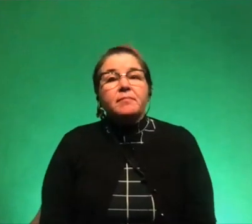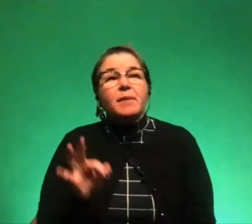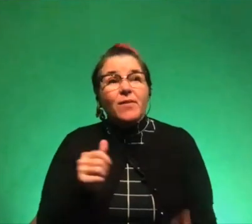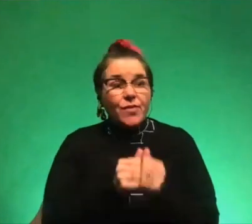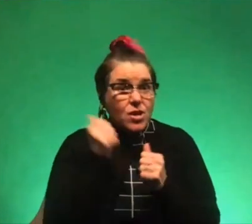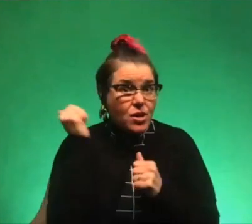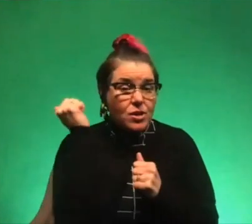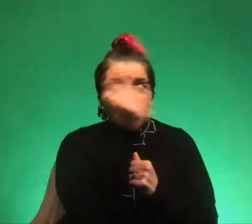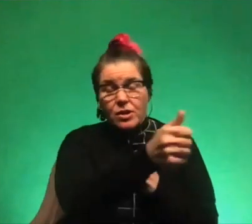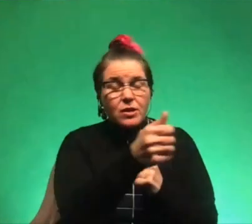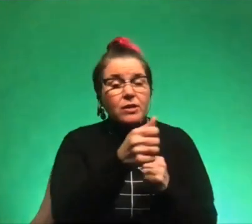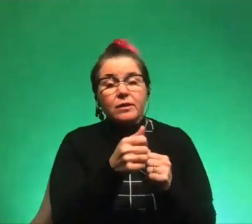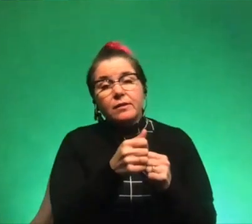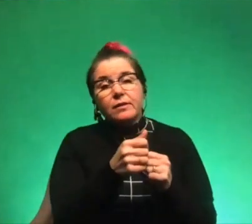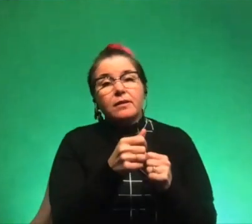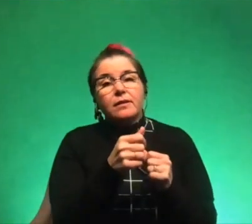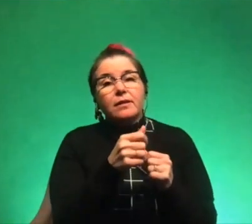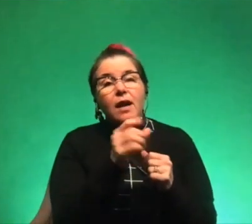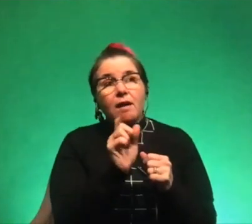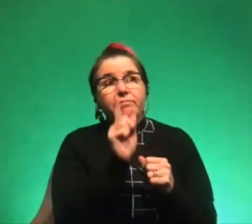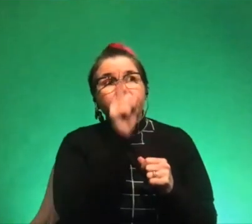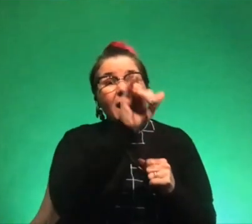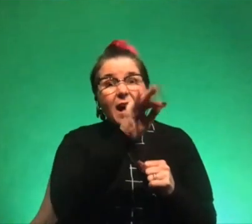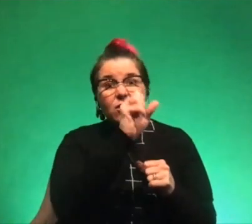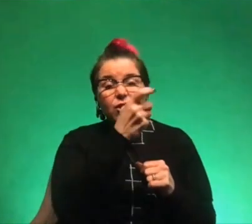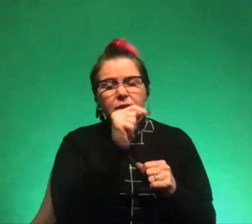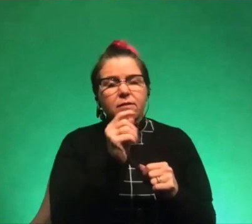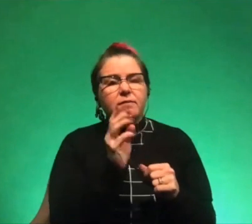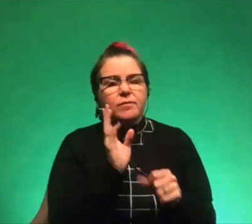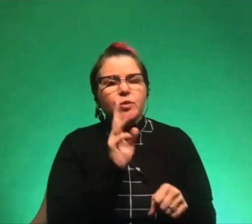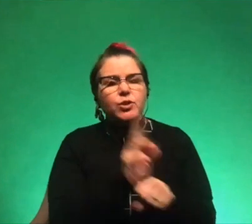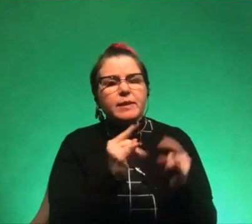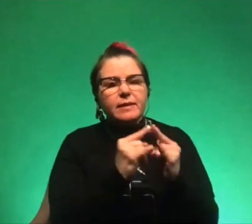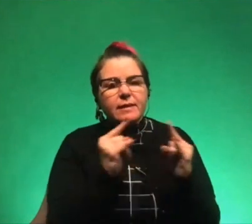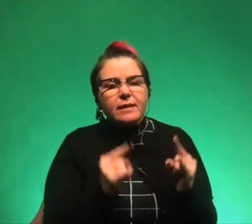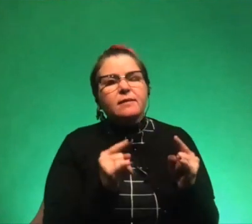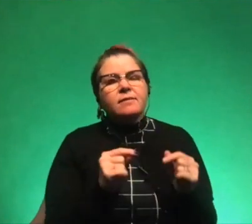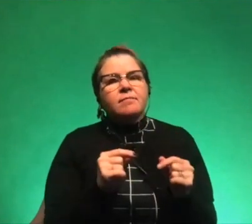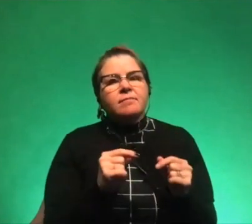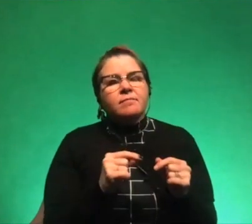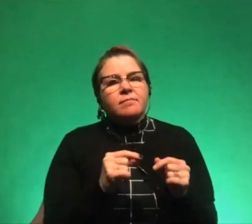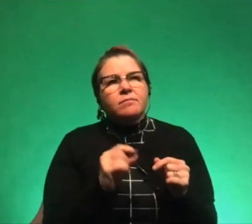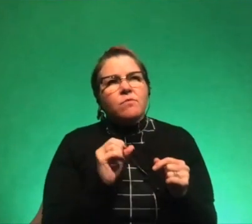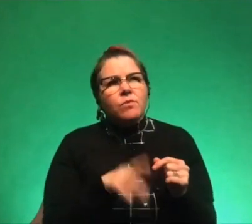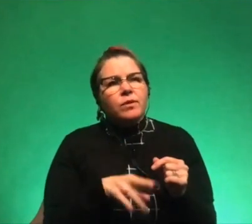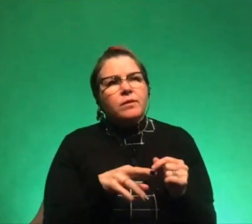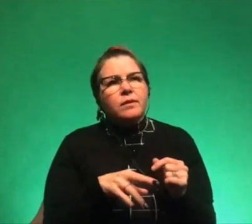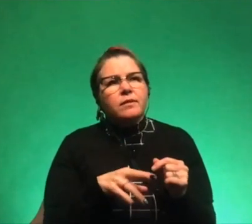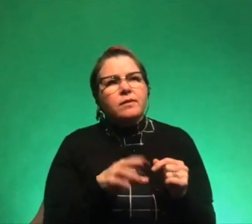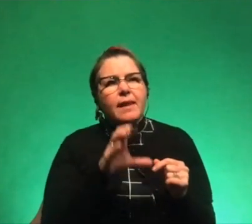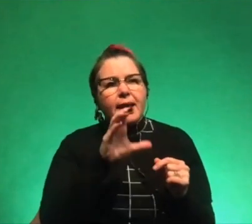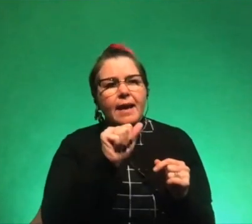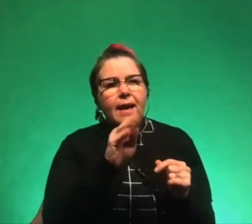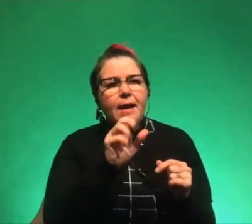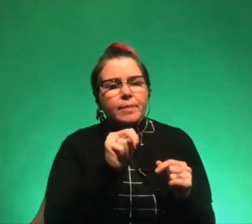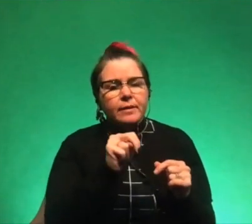away, and certainly up on the ice sheet, yeah, you'd be using tents or, you know, like cabins